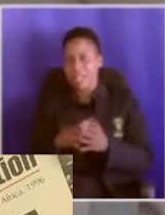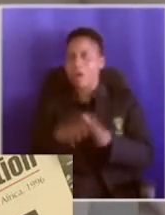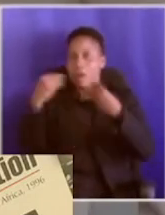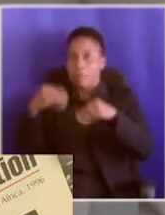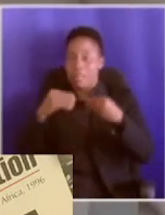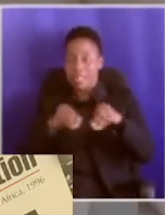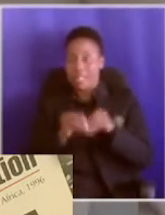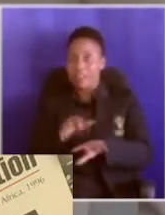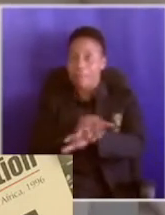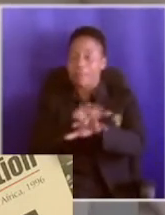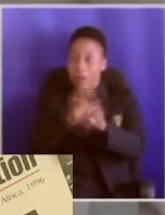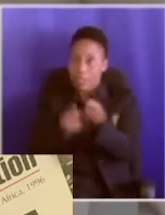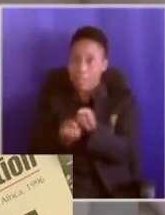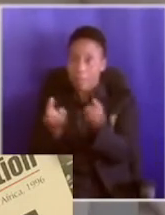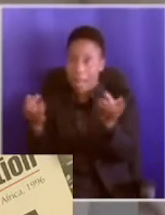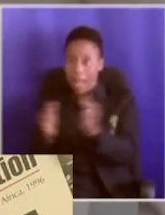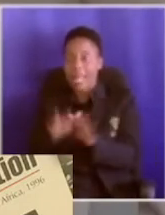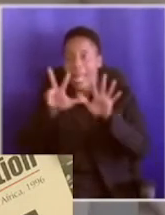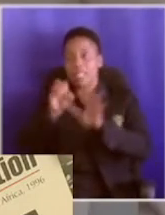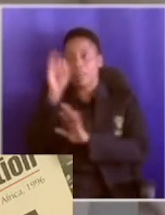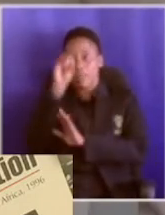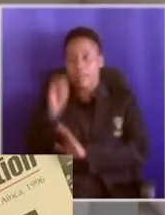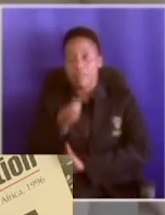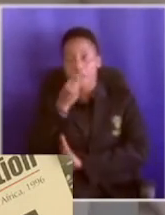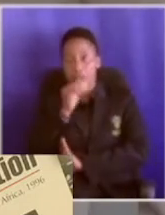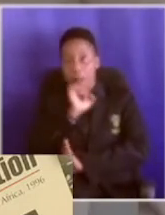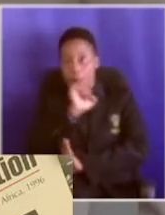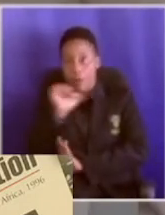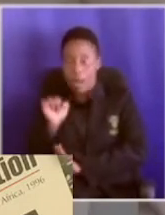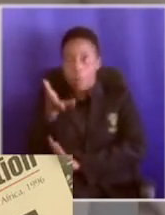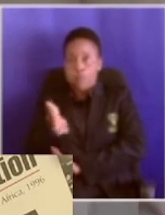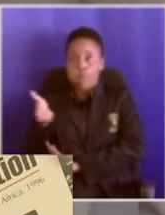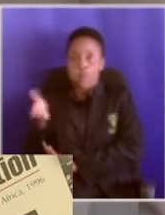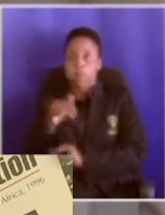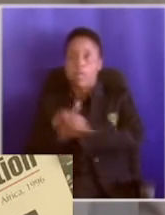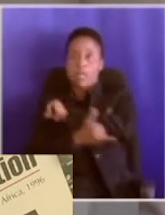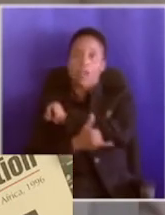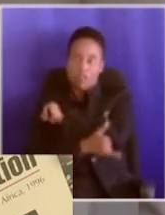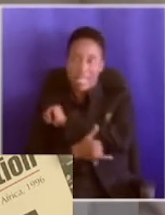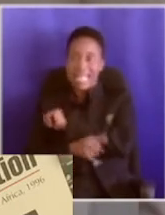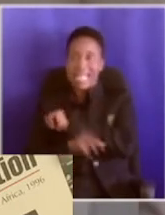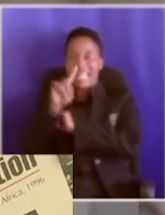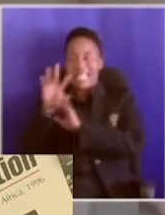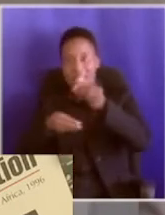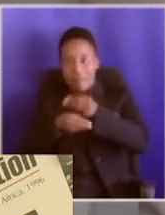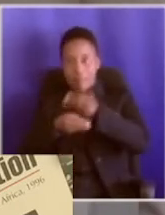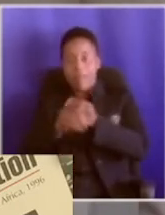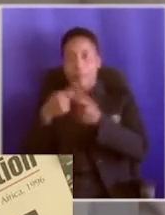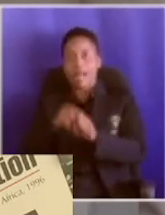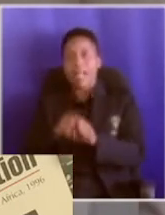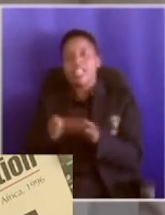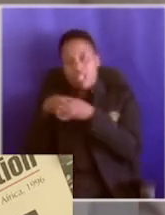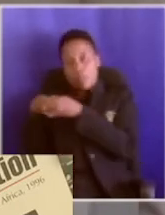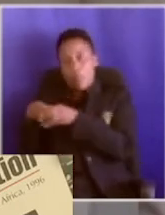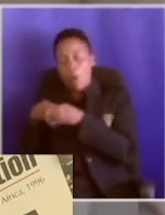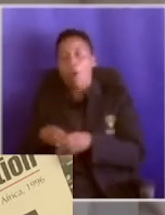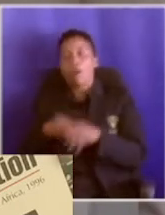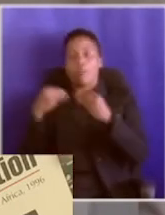farms supplying 80% of all food in our country. This is supplemented by small-scale